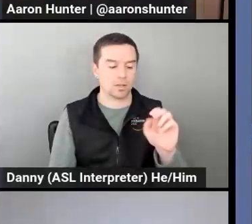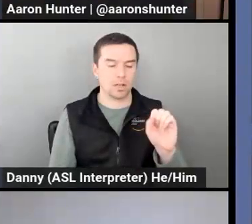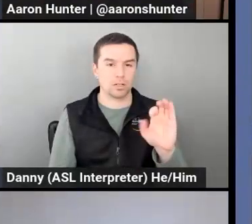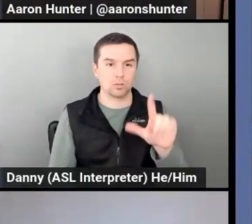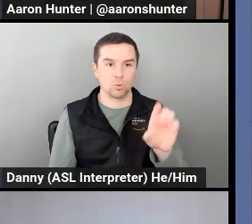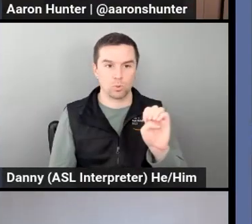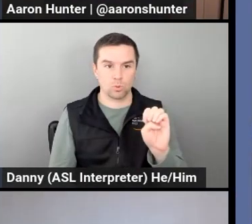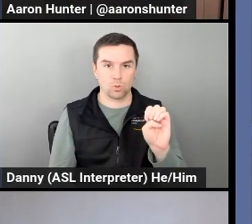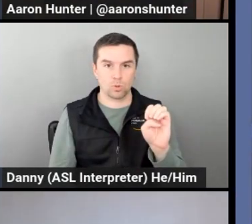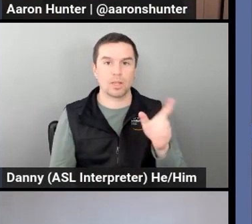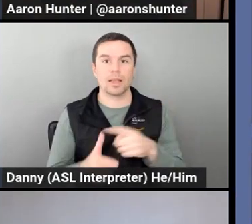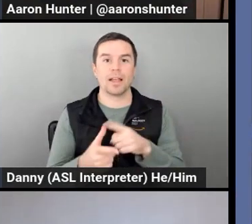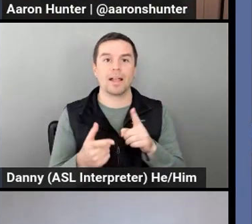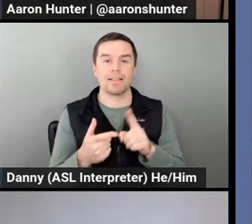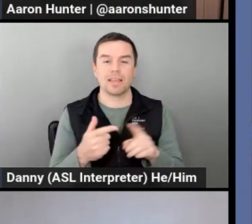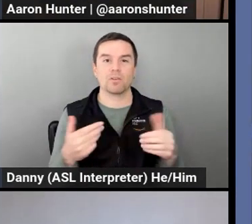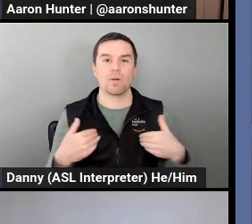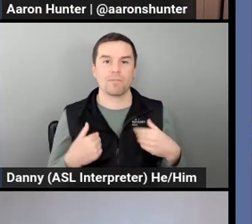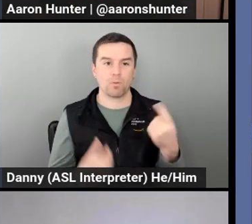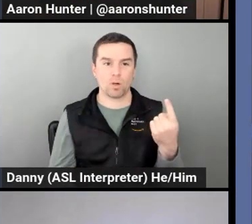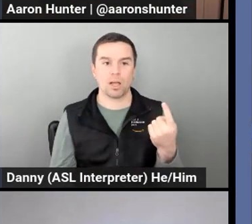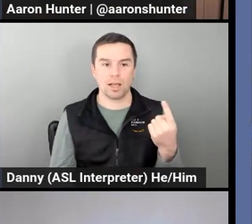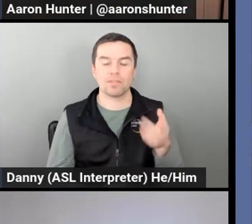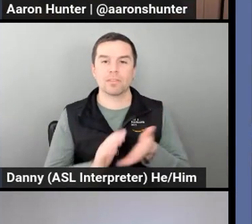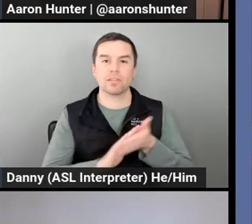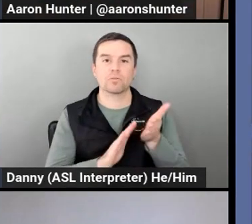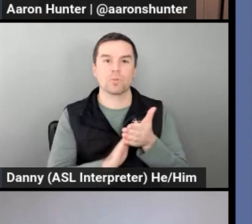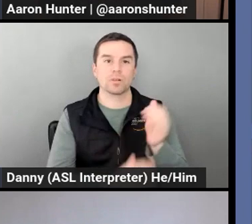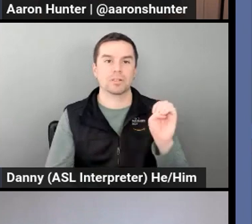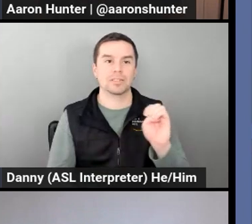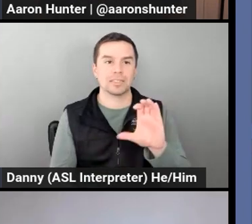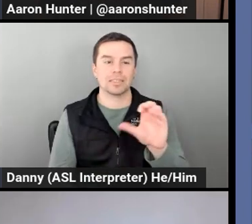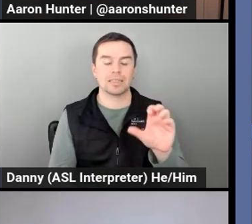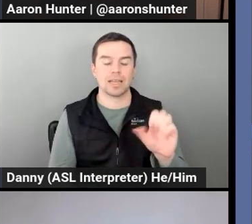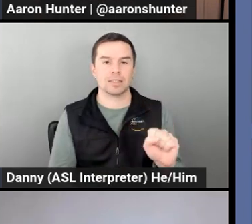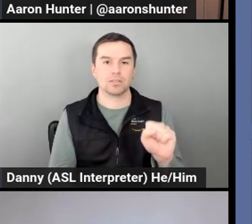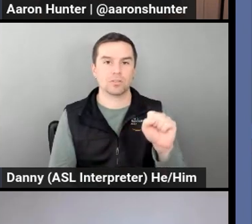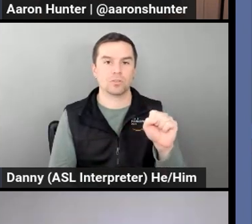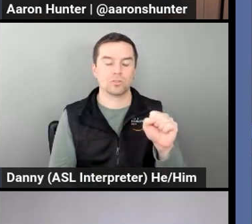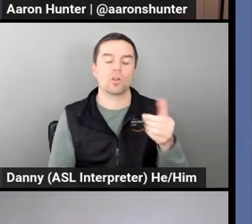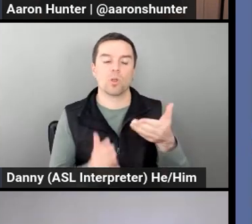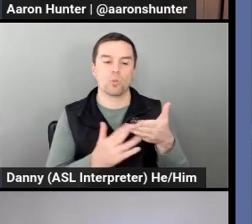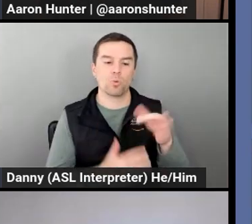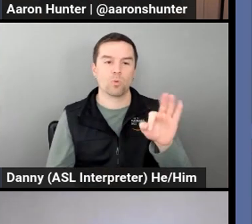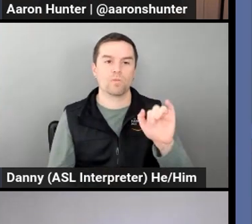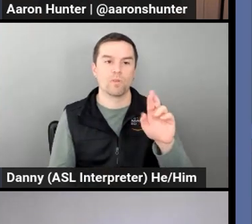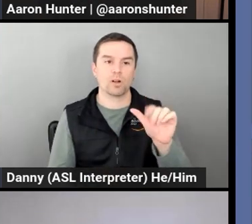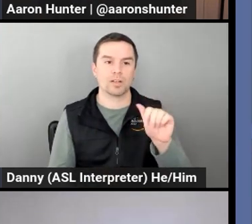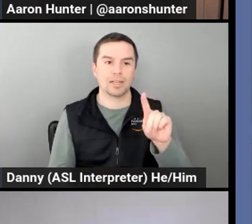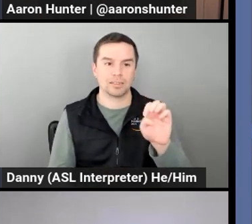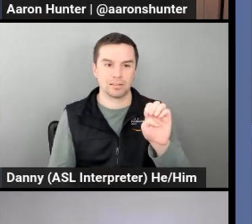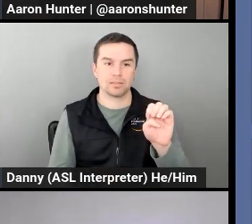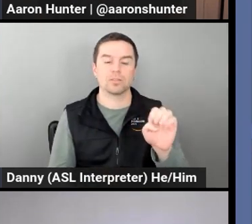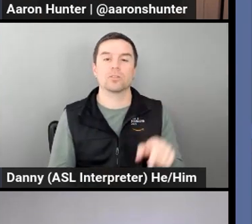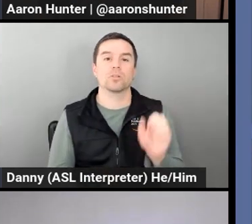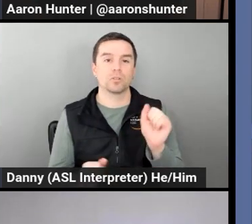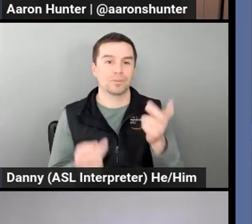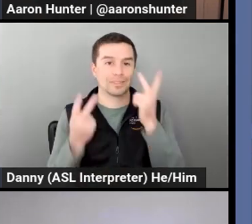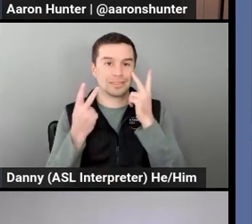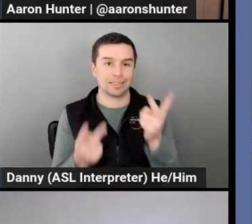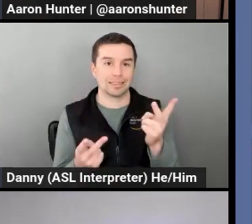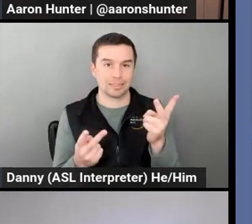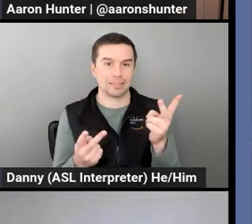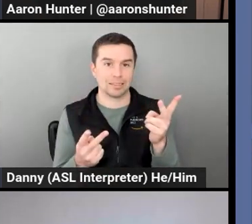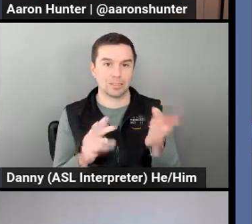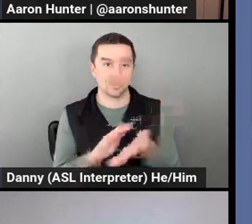you get the endpoint URL that's running on ECS through Fargate. So you can kind of see the endpoint URL running not